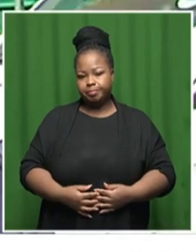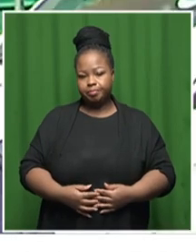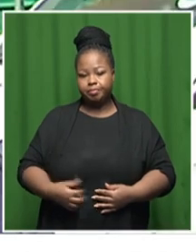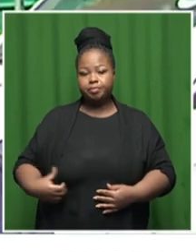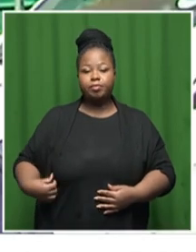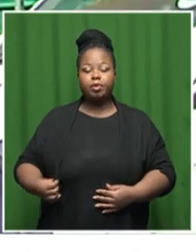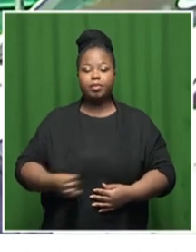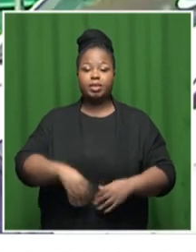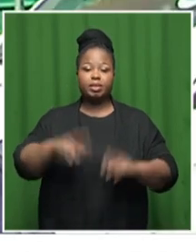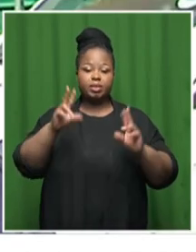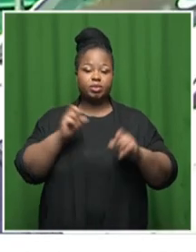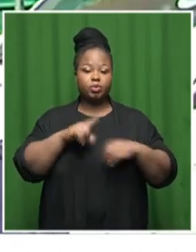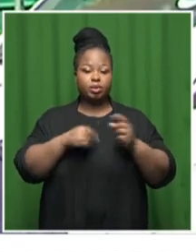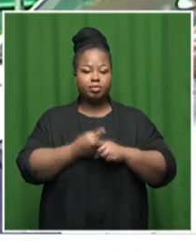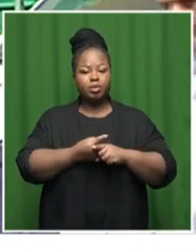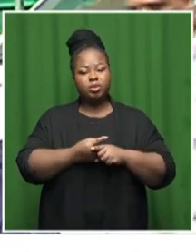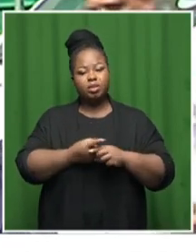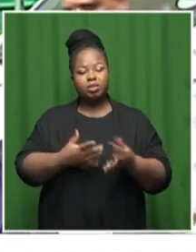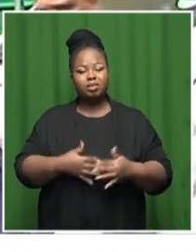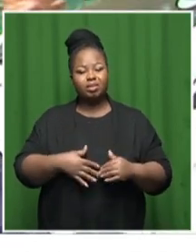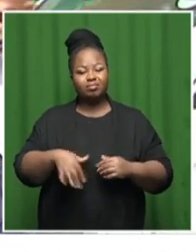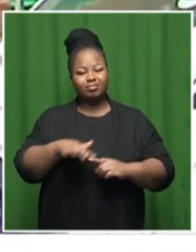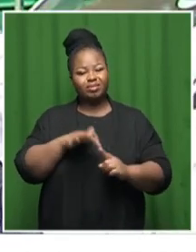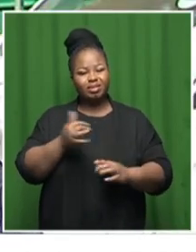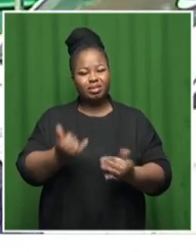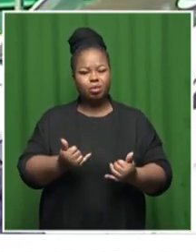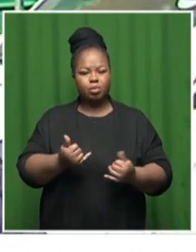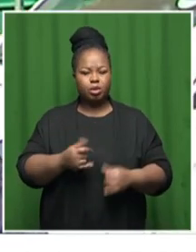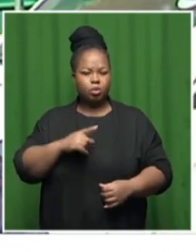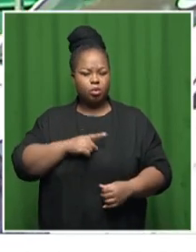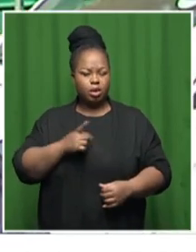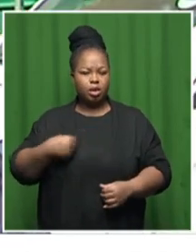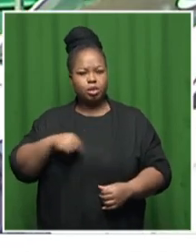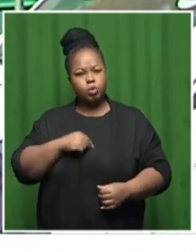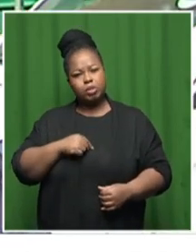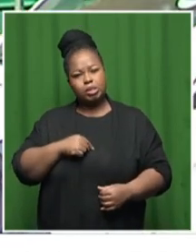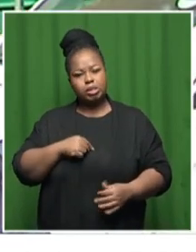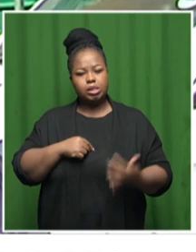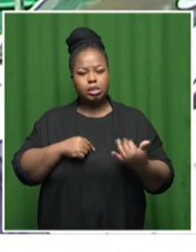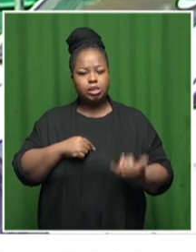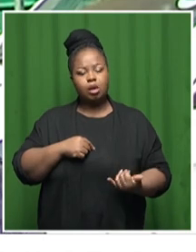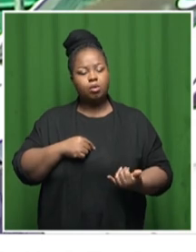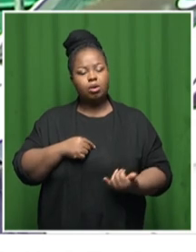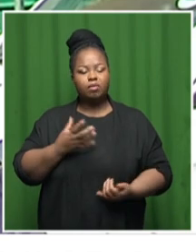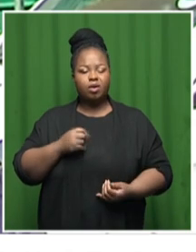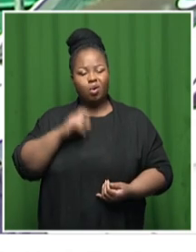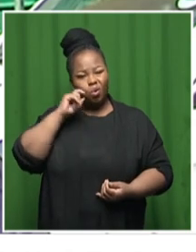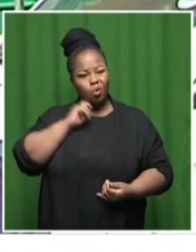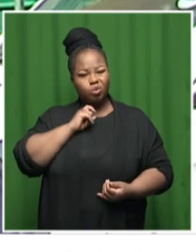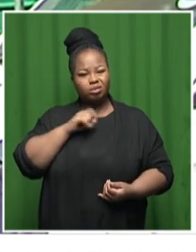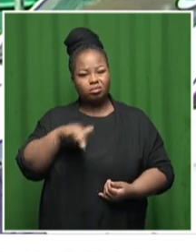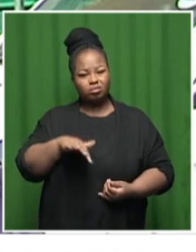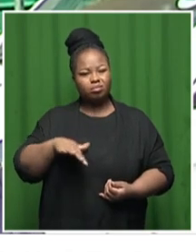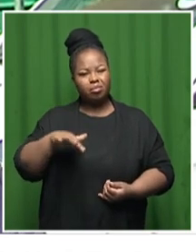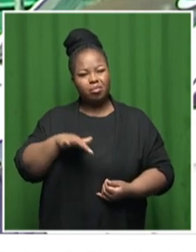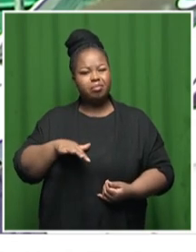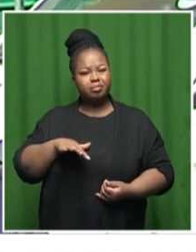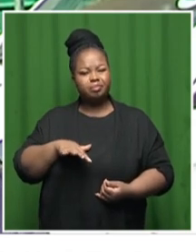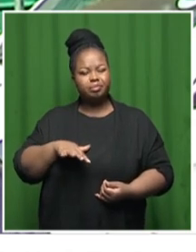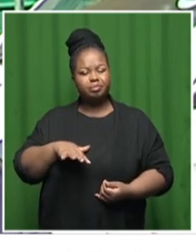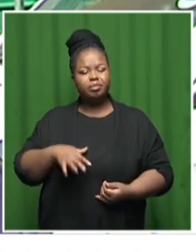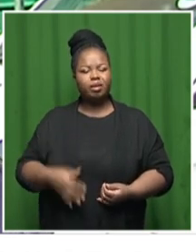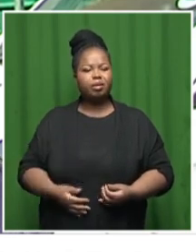issue about our fleet of infrastructure is the fact that we are really running a very aging infrastructure.